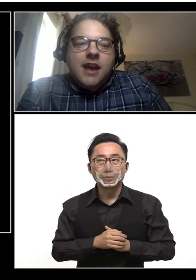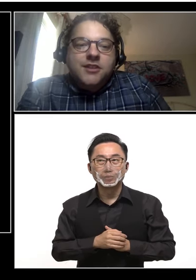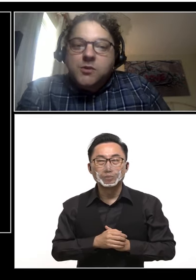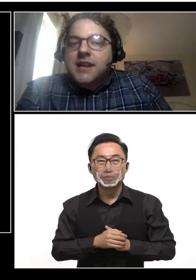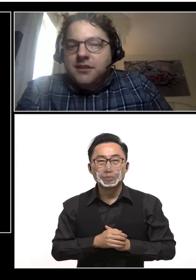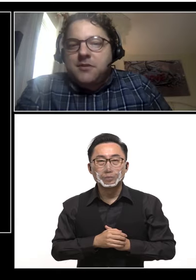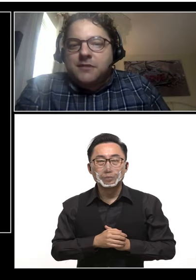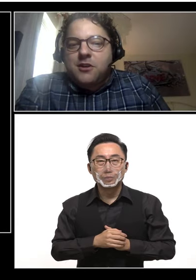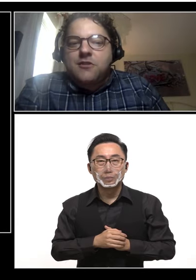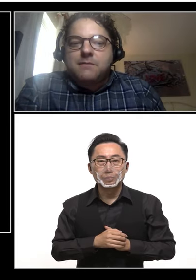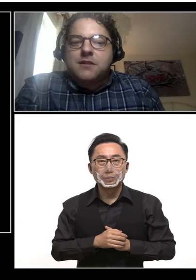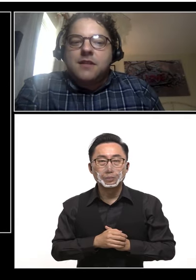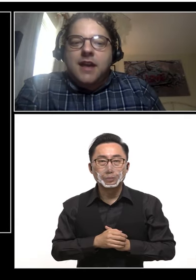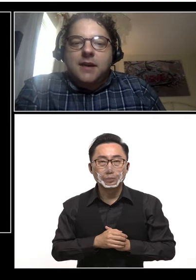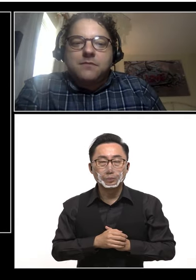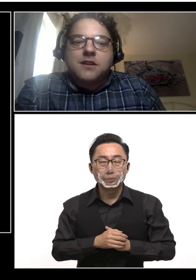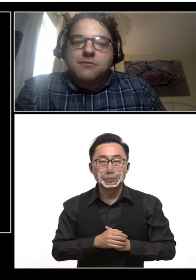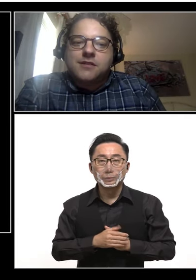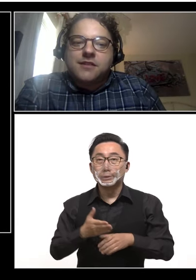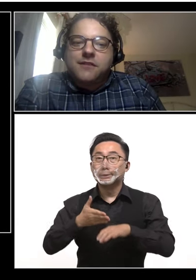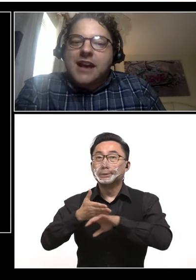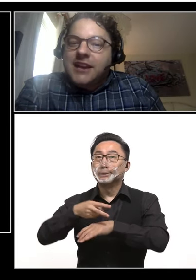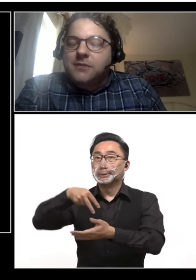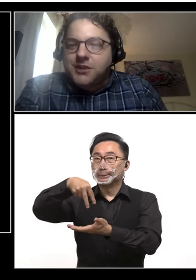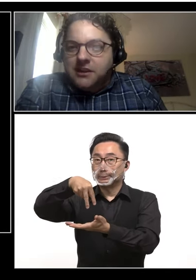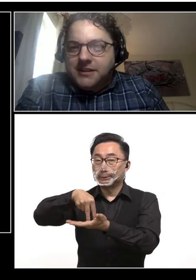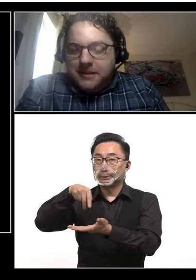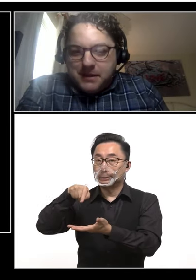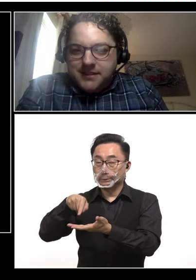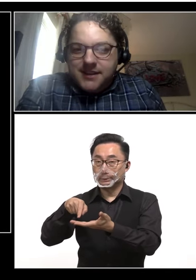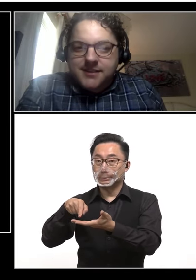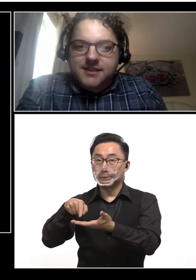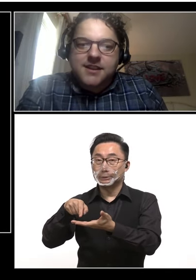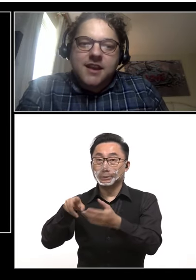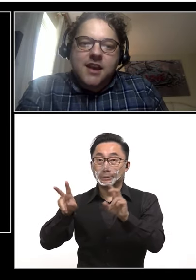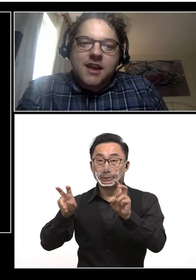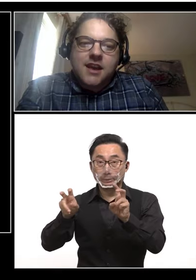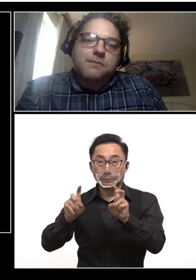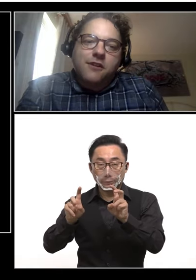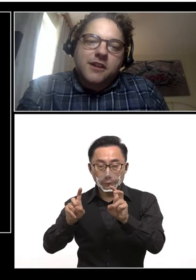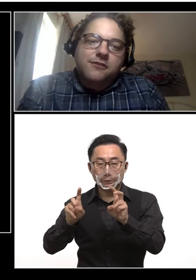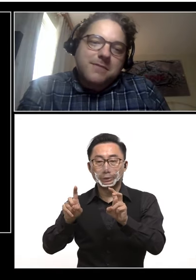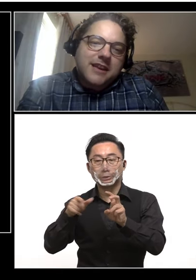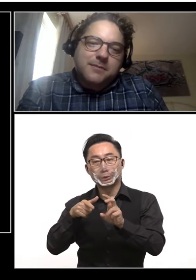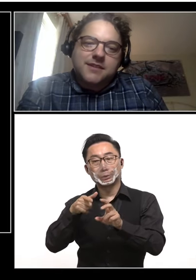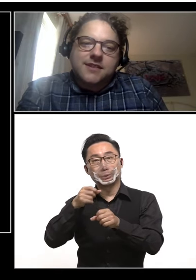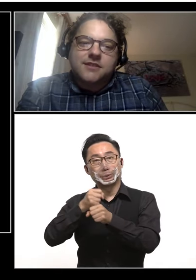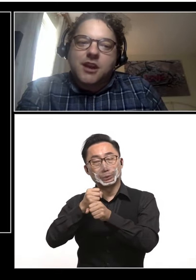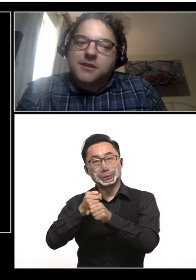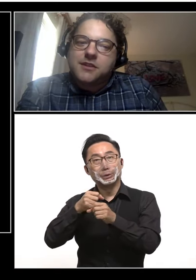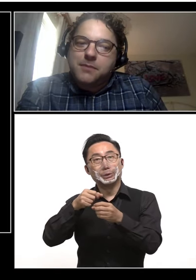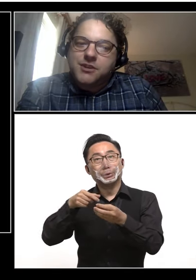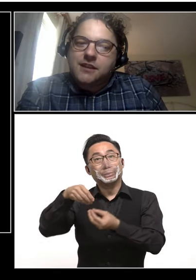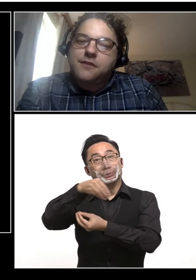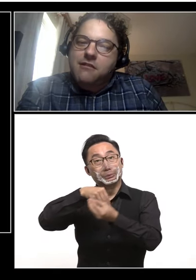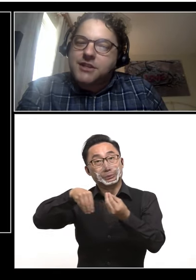Our social enterprise program comprises of our income generating businesses. And so the profits from these businesses go into